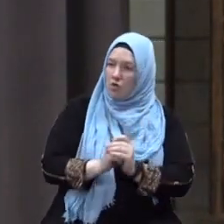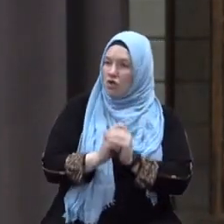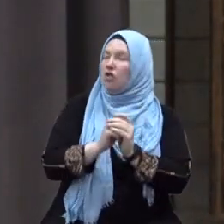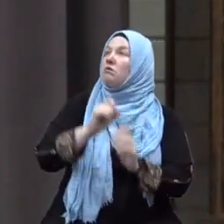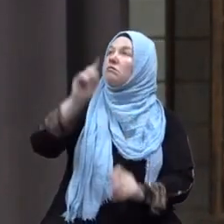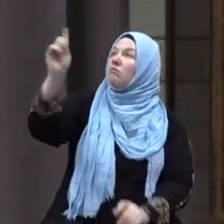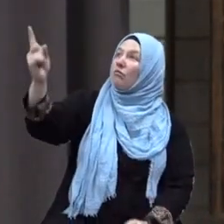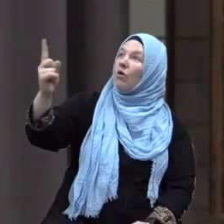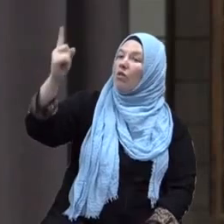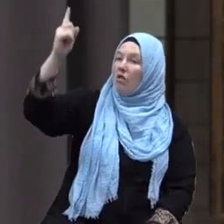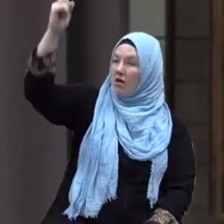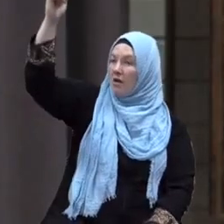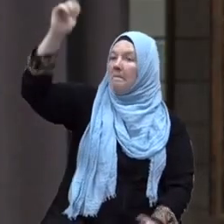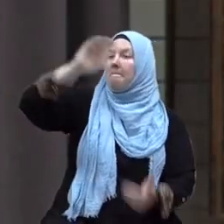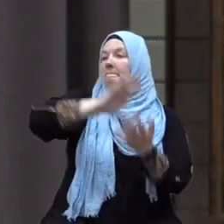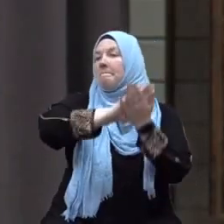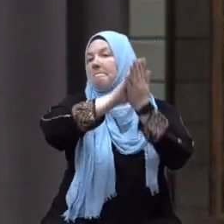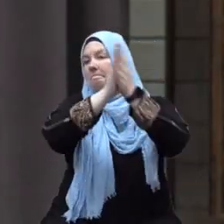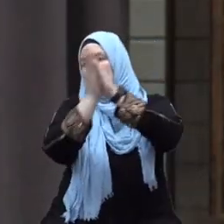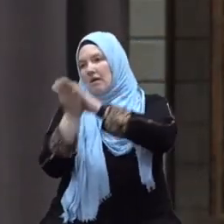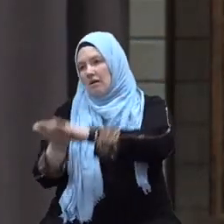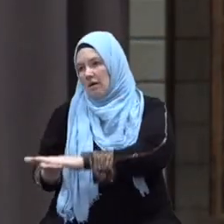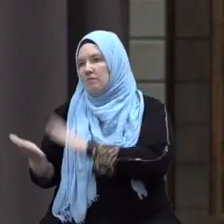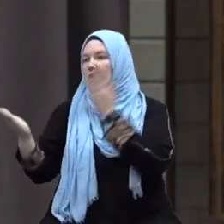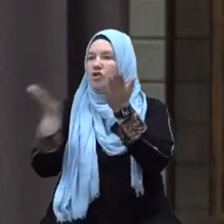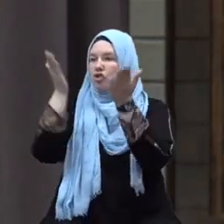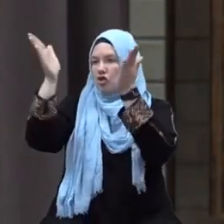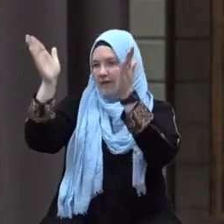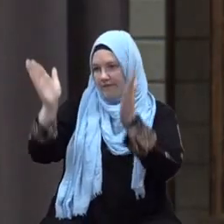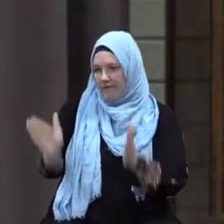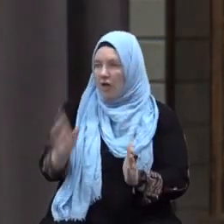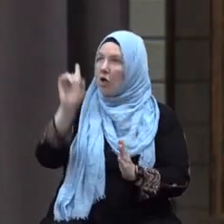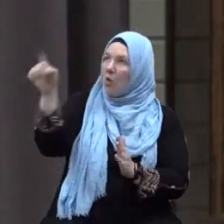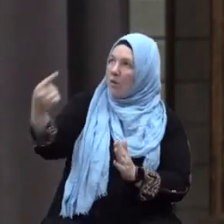Allah and to become a servant to no one